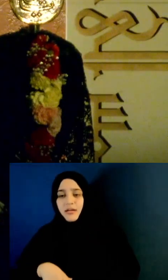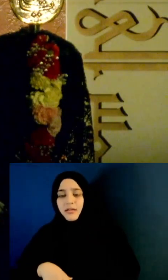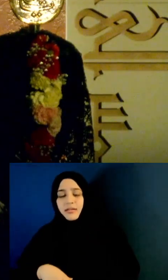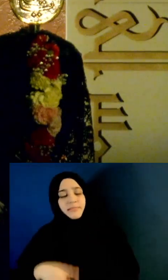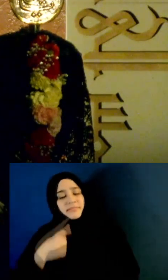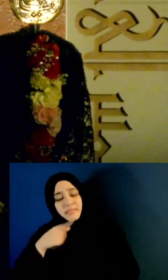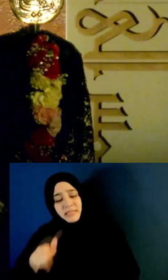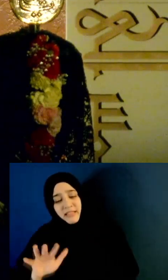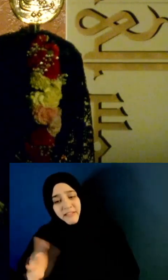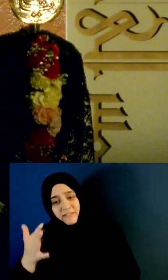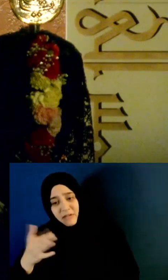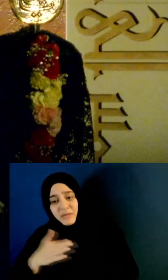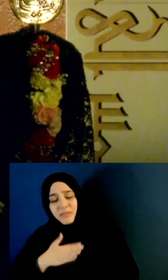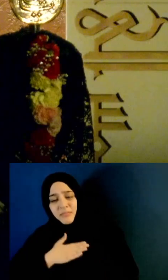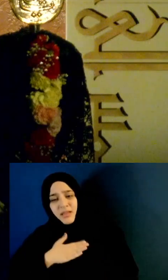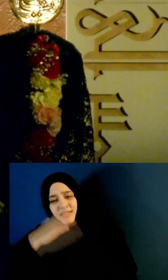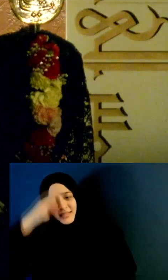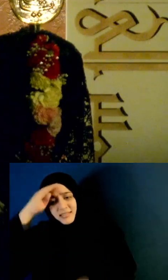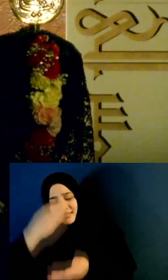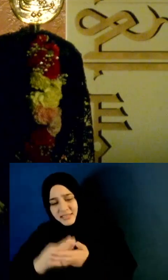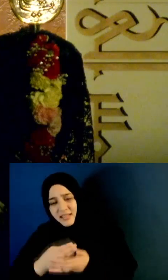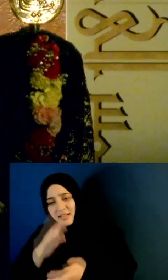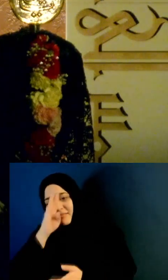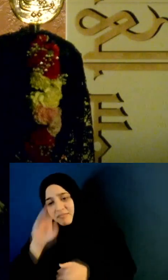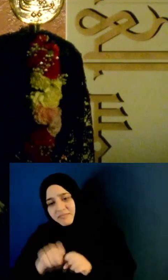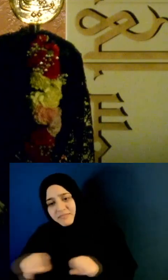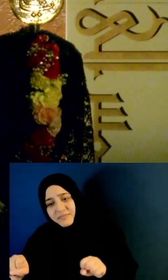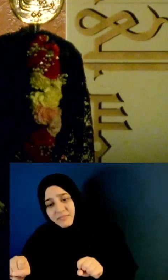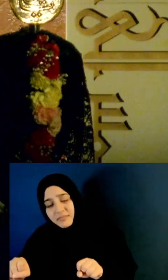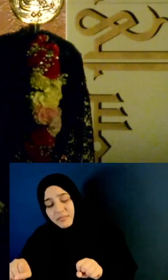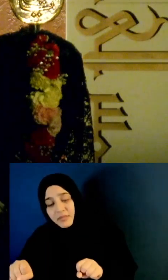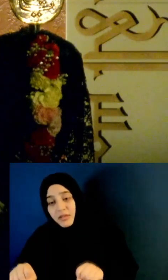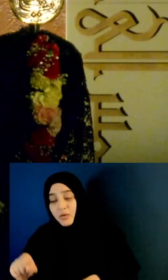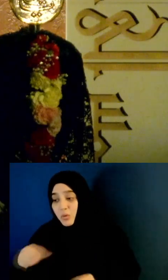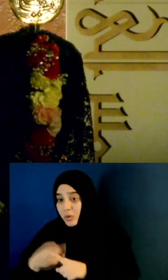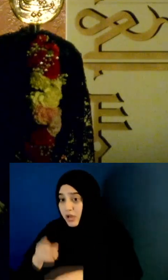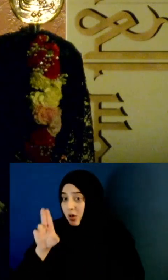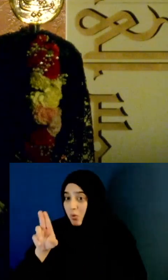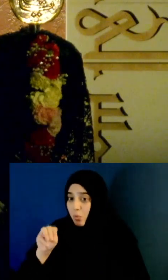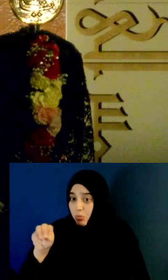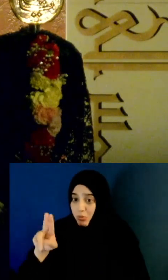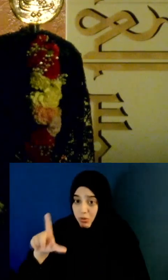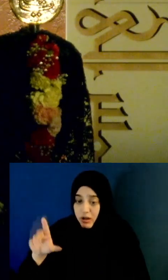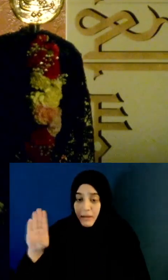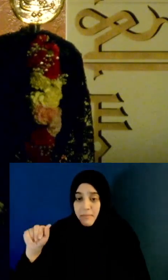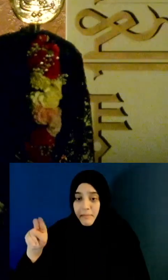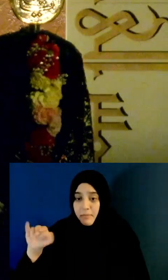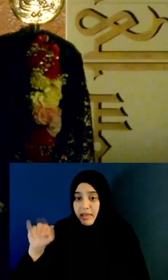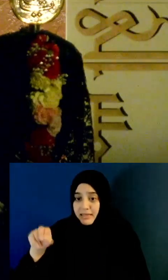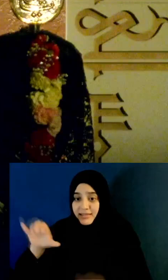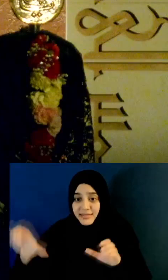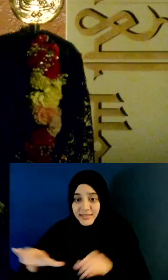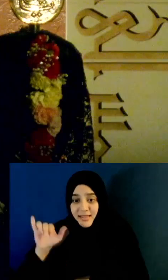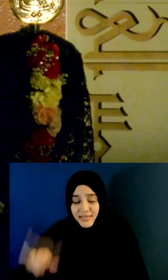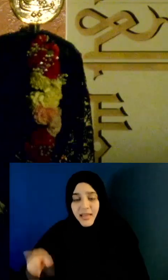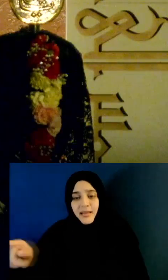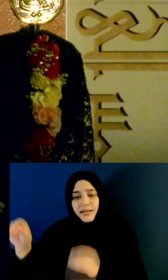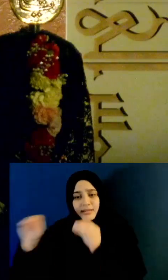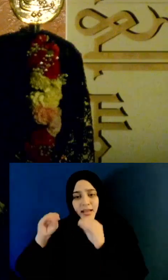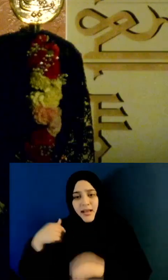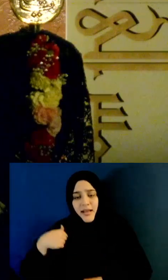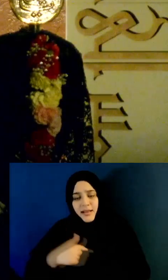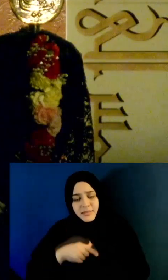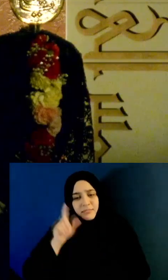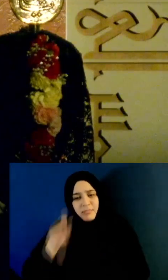Abdullah. Ummul Baneen, by doing this, she taught us to keep Farsh Aza alive.